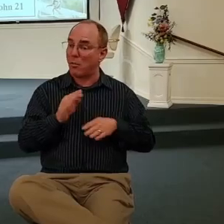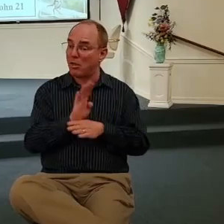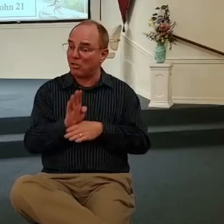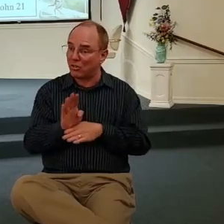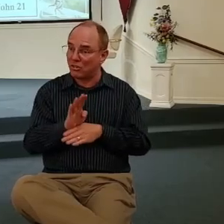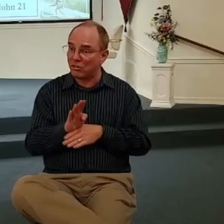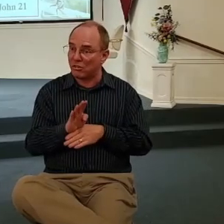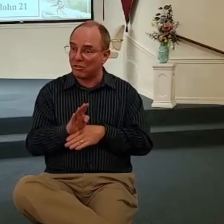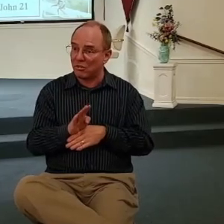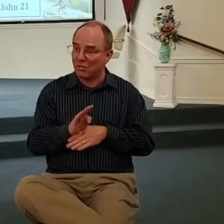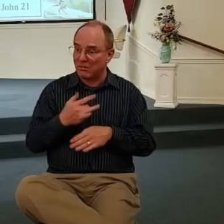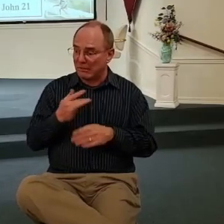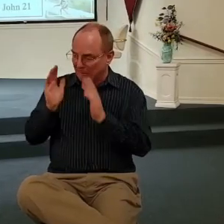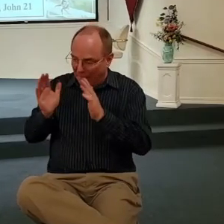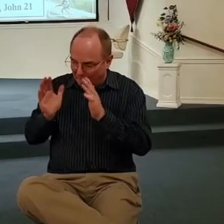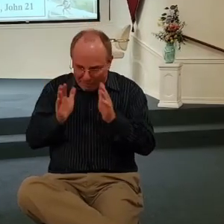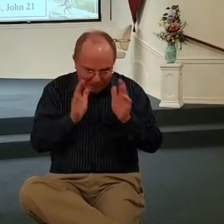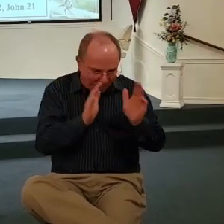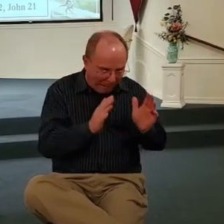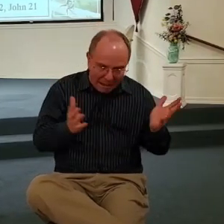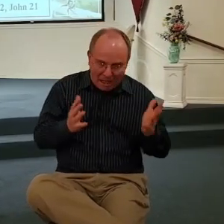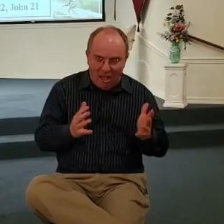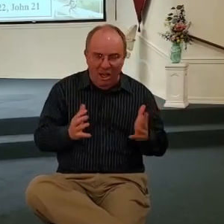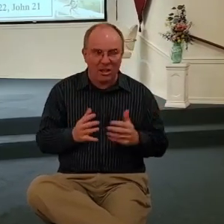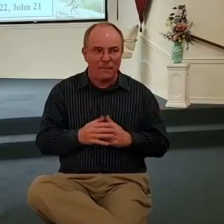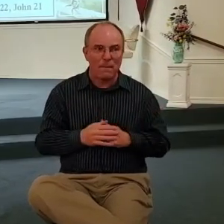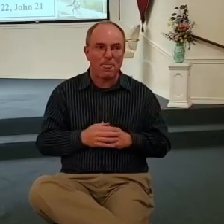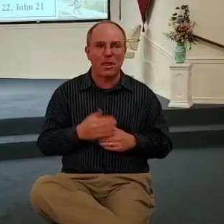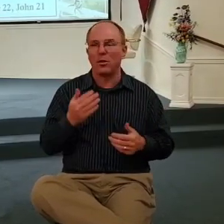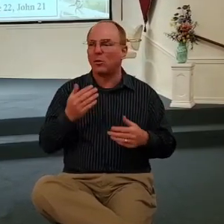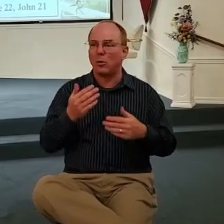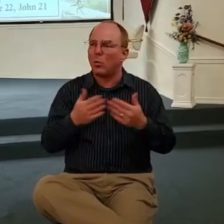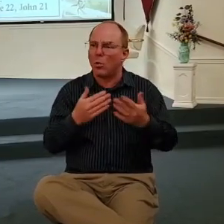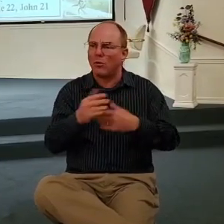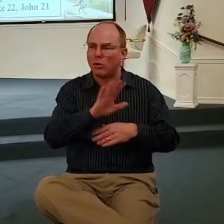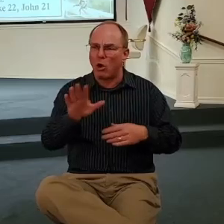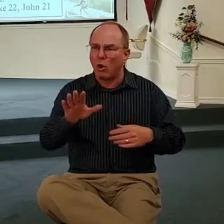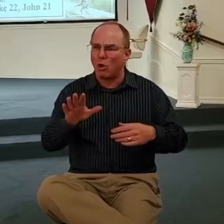Whatever your struggle is in life that has pulled you away,